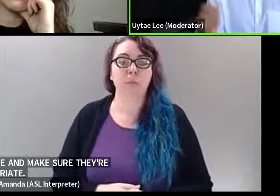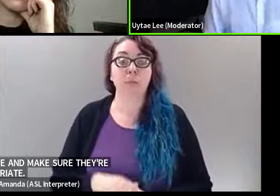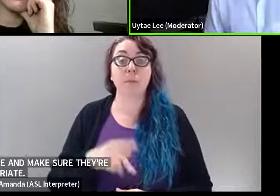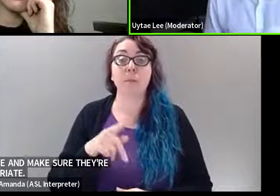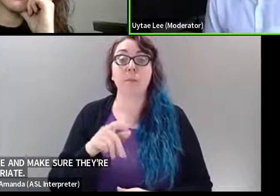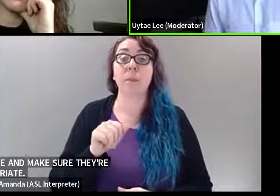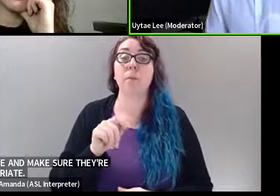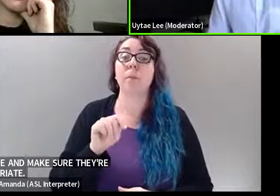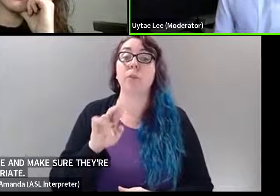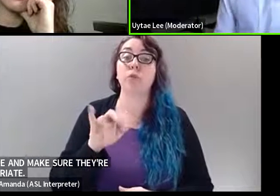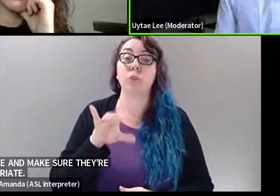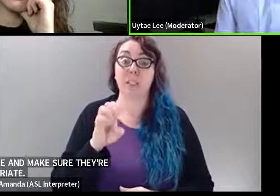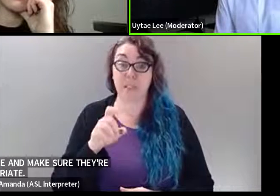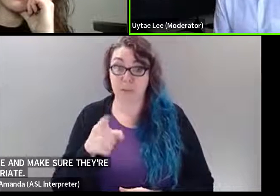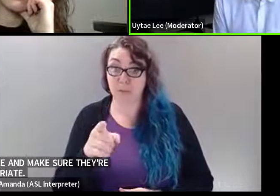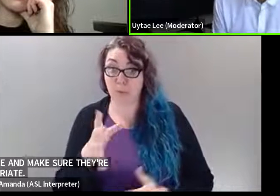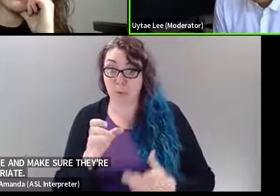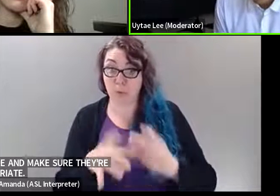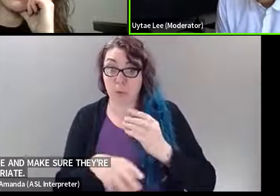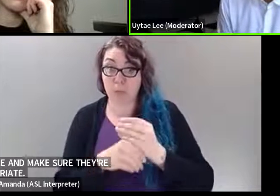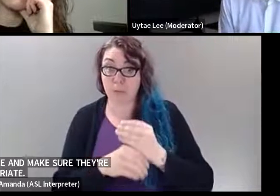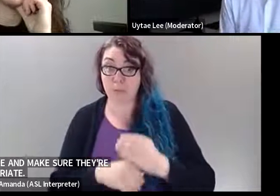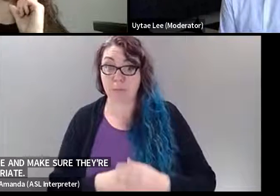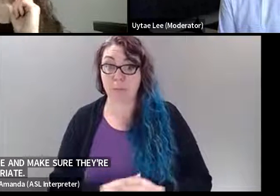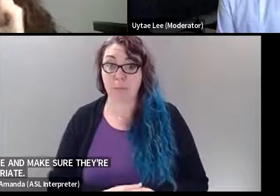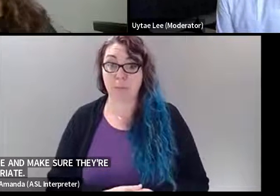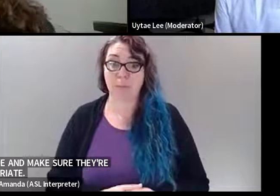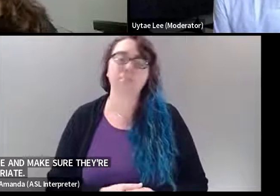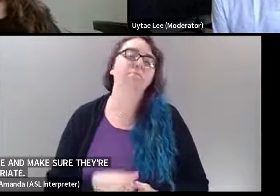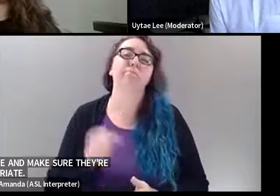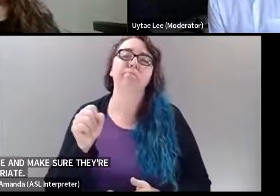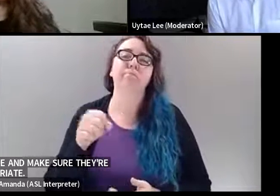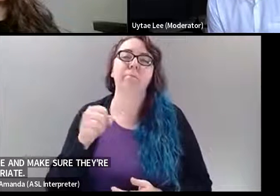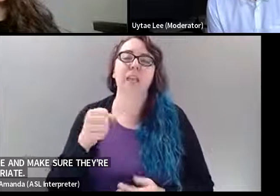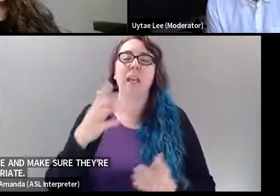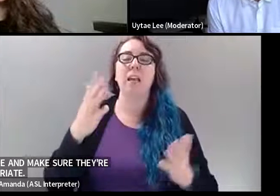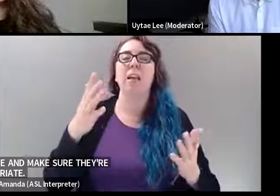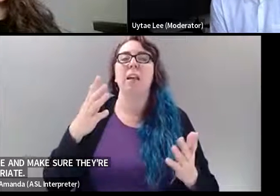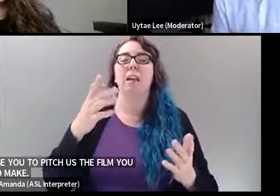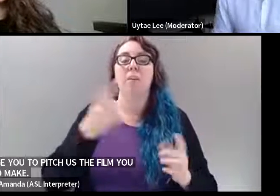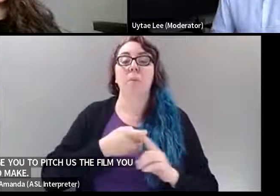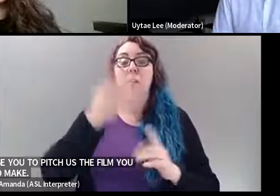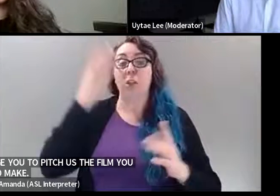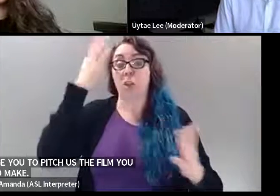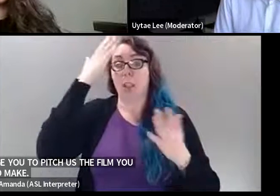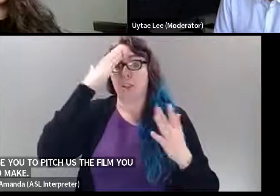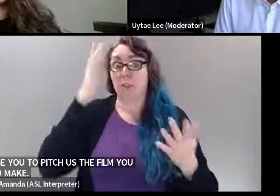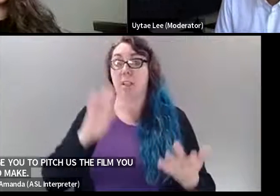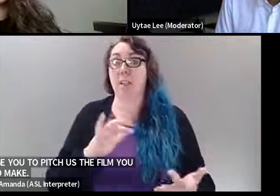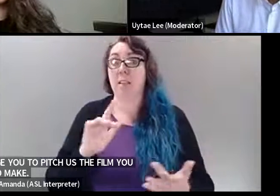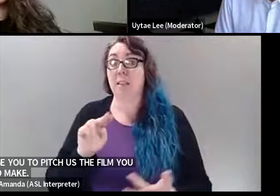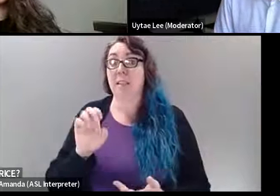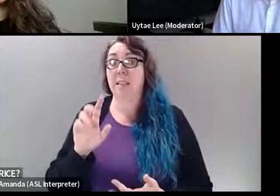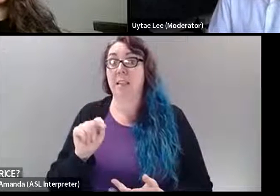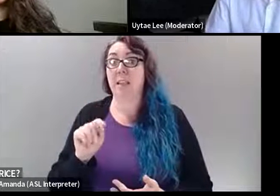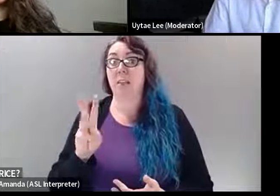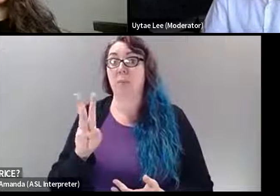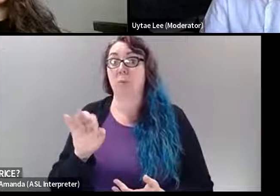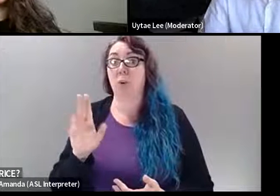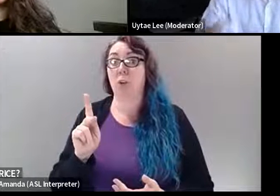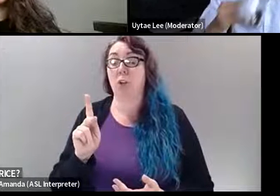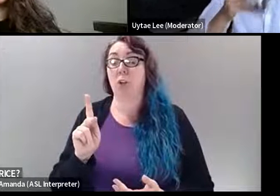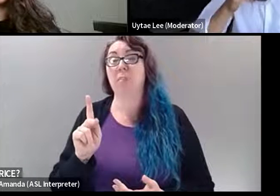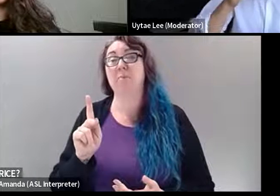first. Yeah. So yeah. I just, in terms of Knowledge Network, I can tell you that pre-pandemic, the majority of our